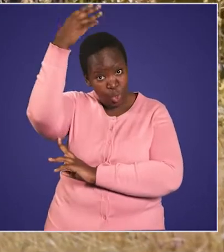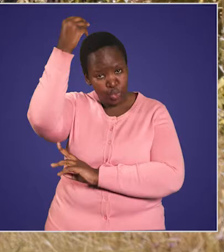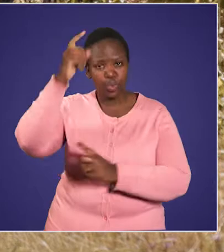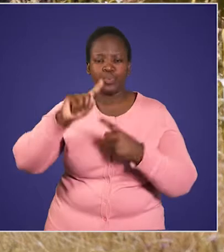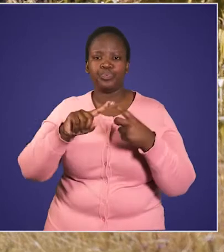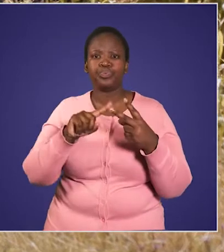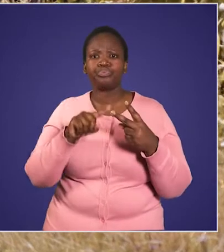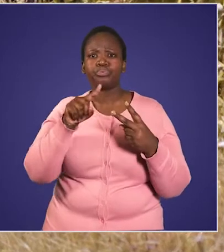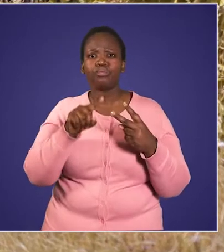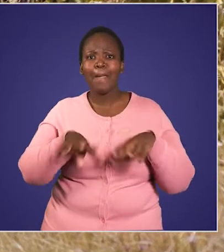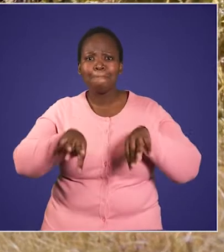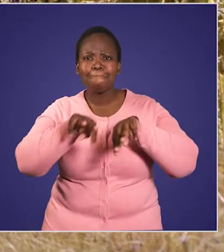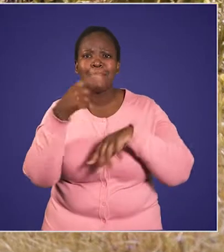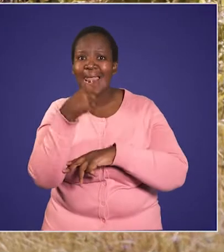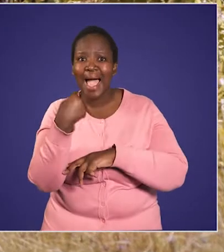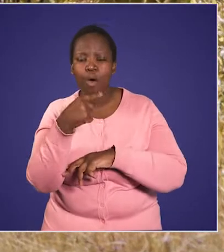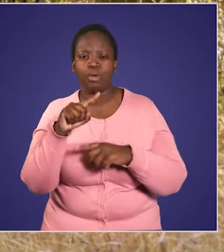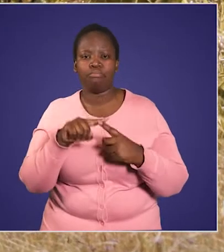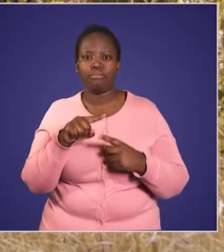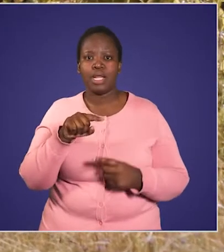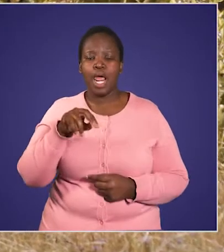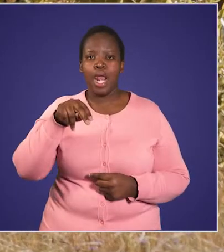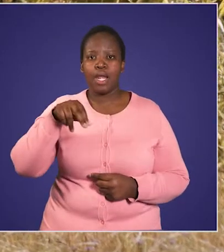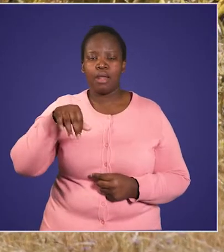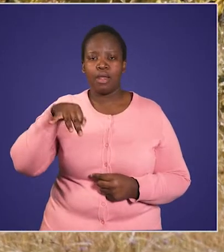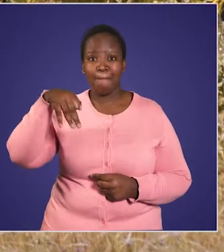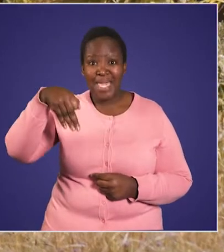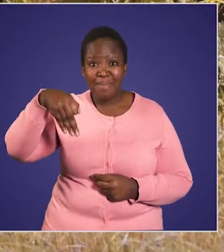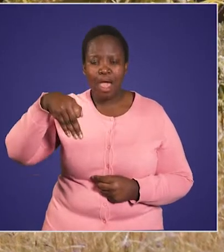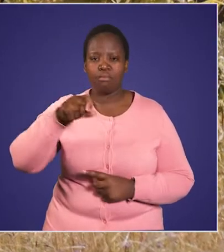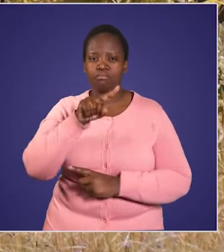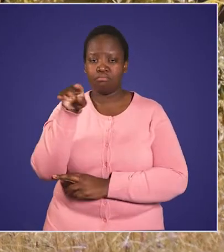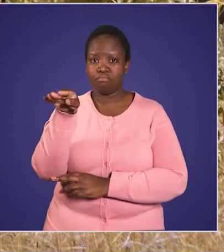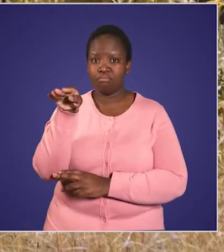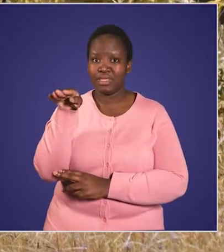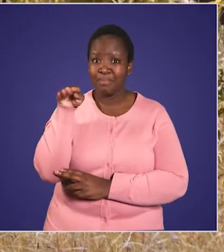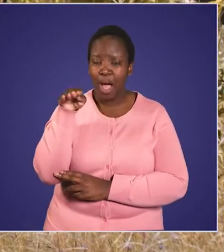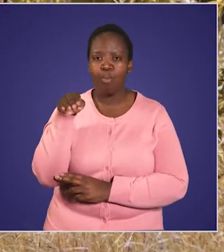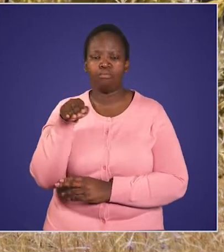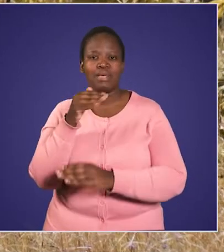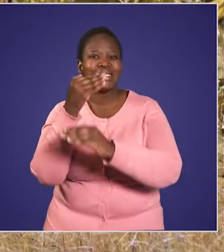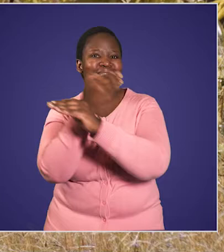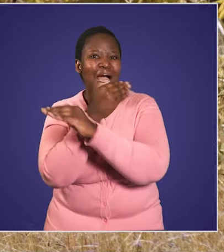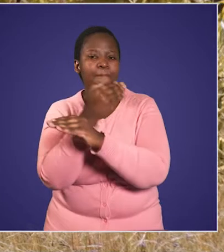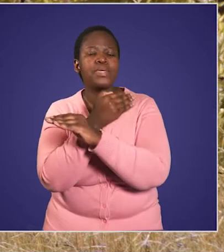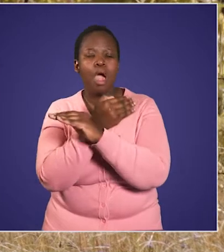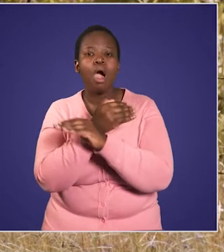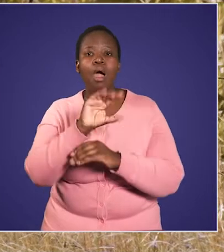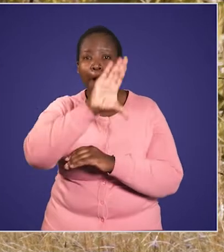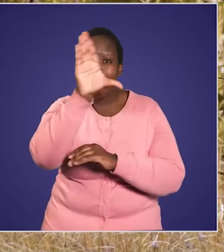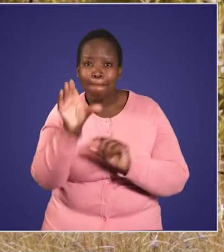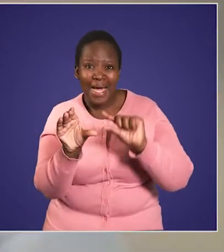Madagascar, Malawi, Namibia, Zambia, and Zimbabwe, making key recommendations to the